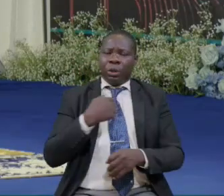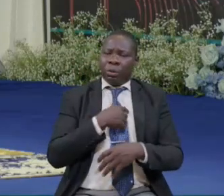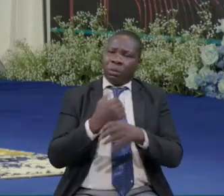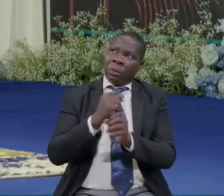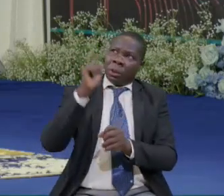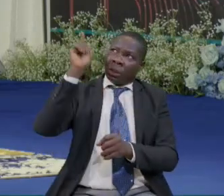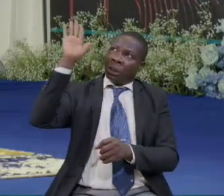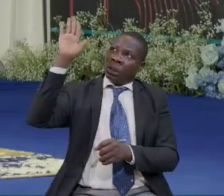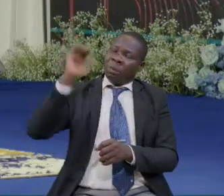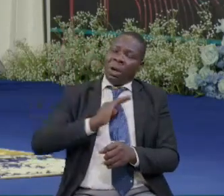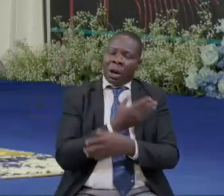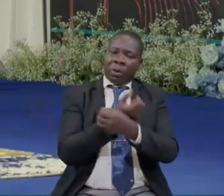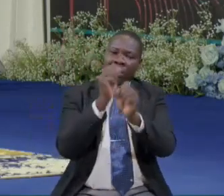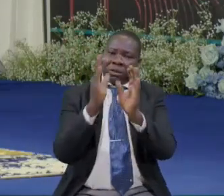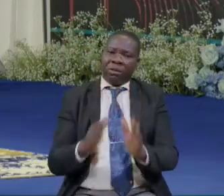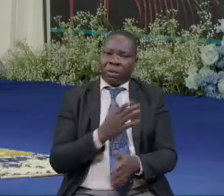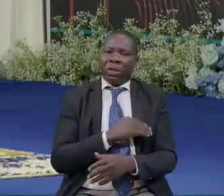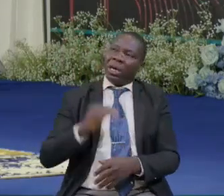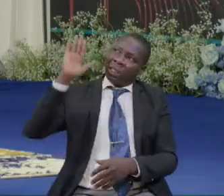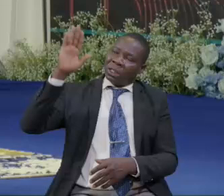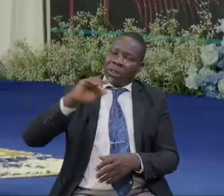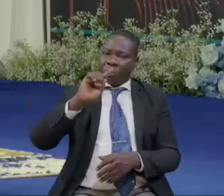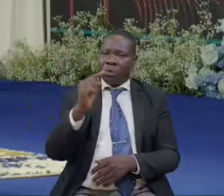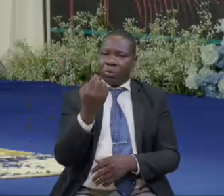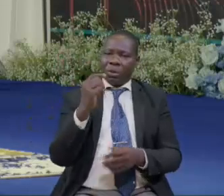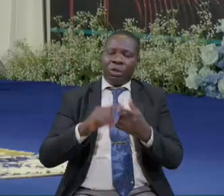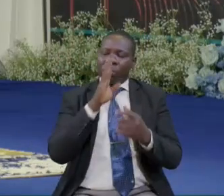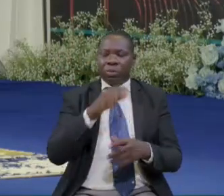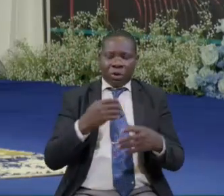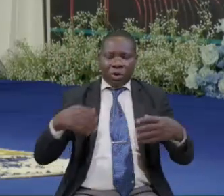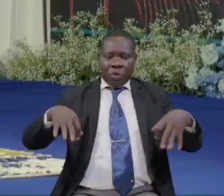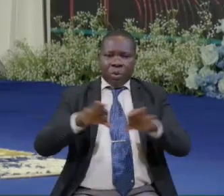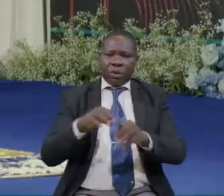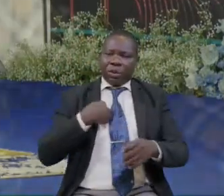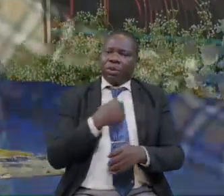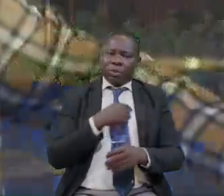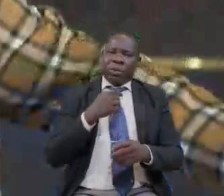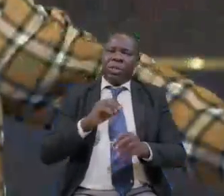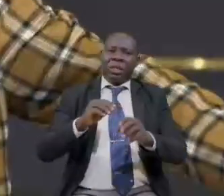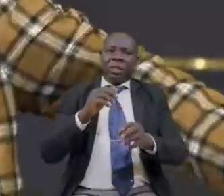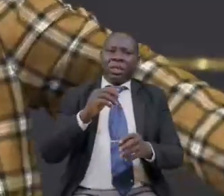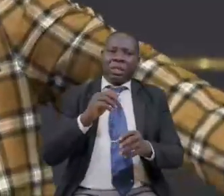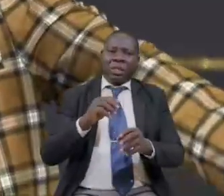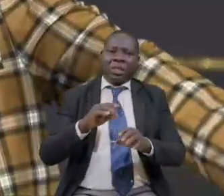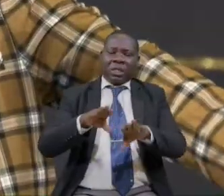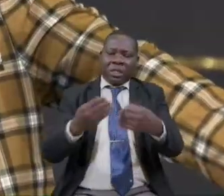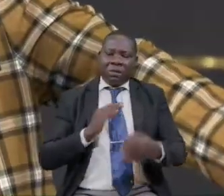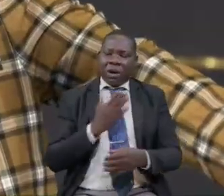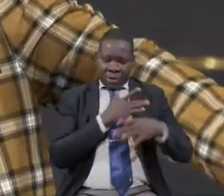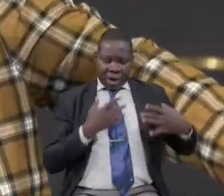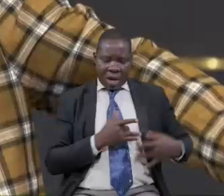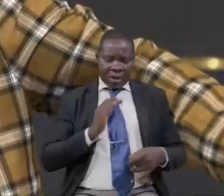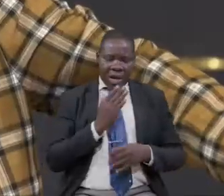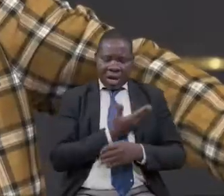and him alone. To be worthy, we give our heart, our life to him. He washes us,